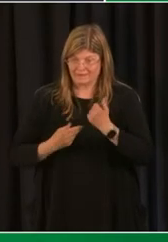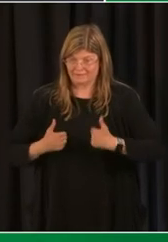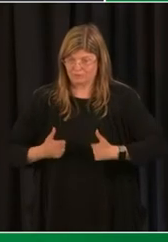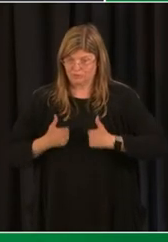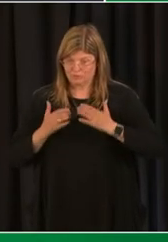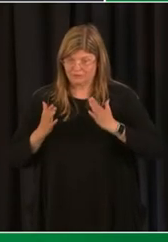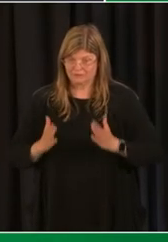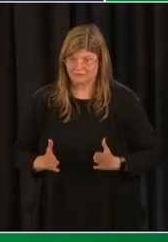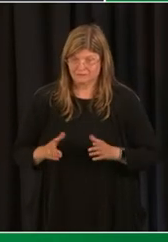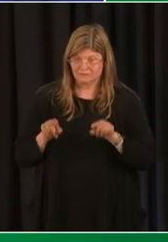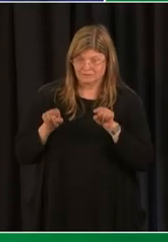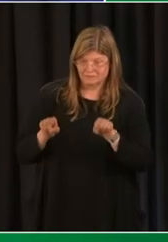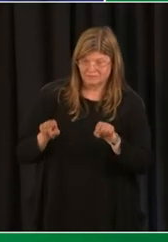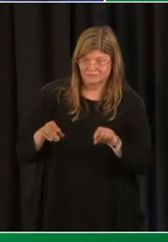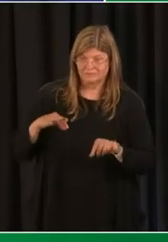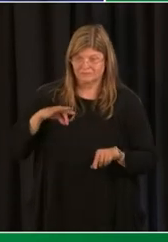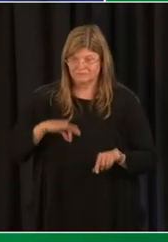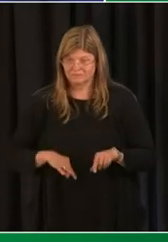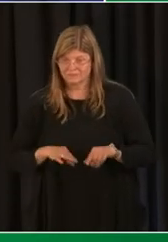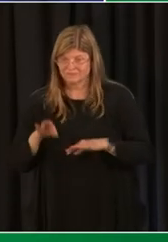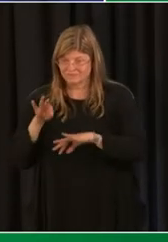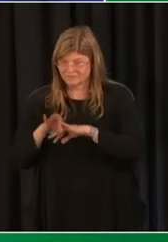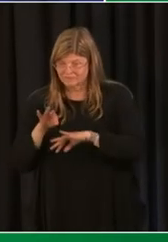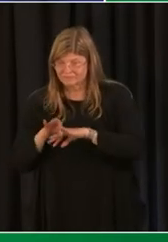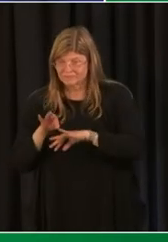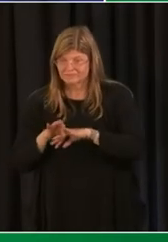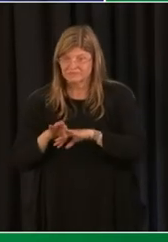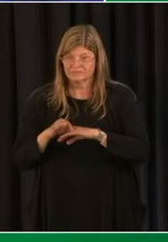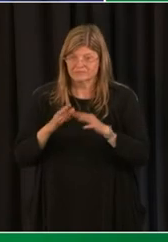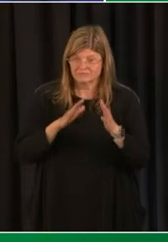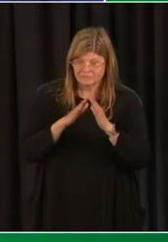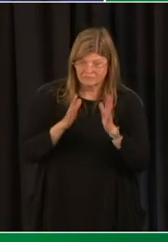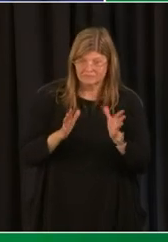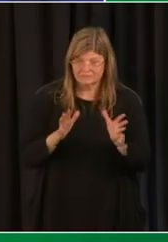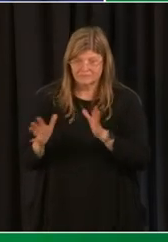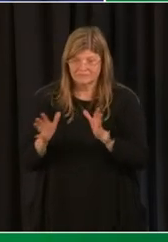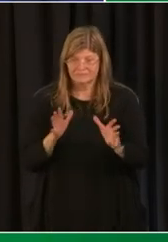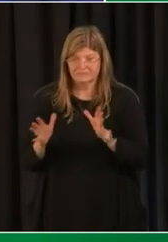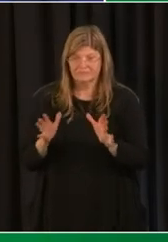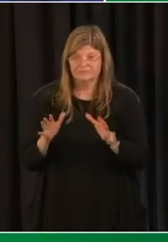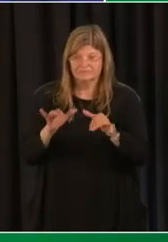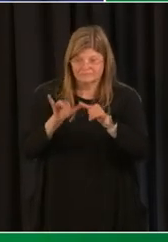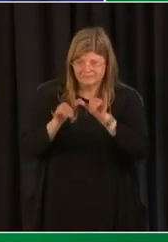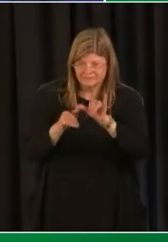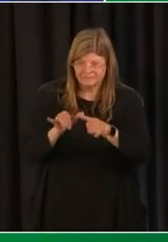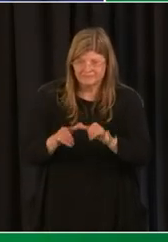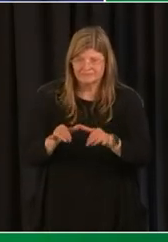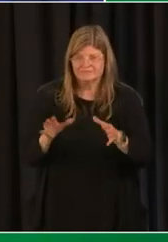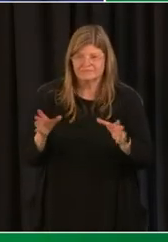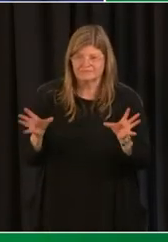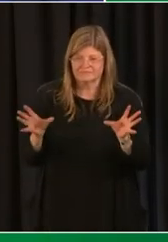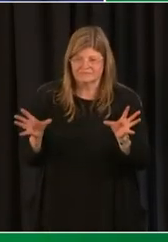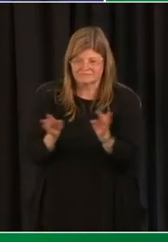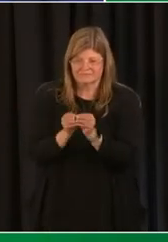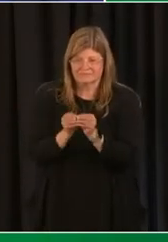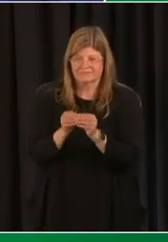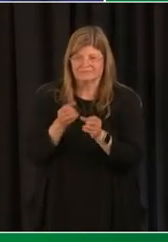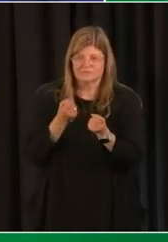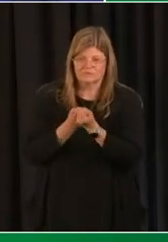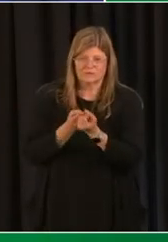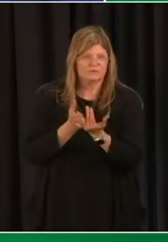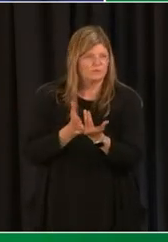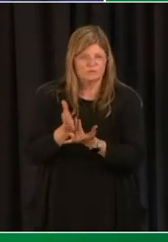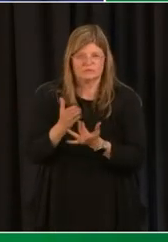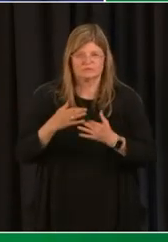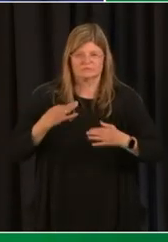the household income. So you and your fiance would be considered a household, and we would support you through that